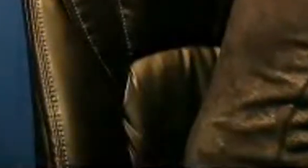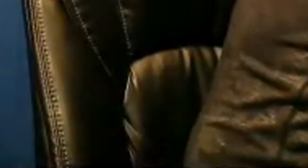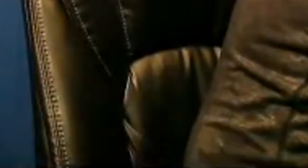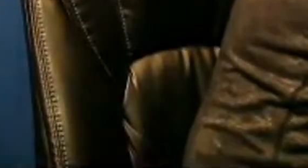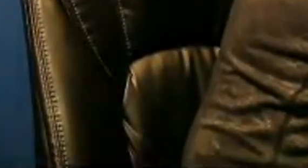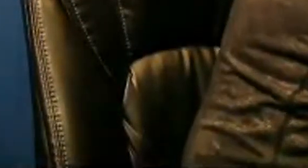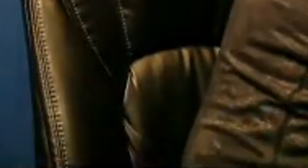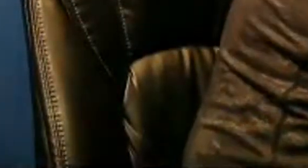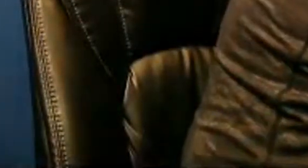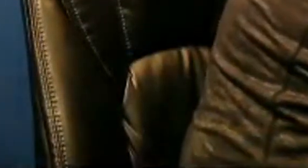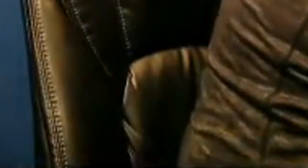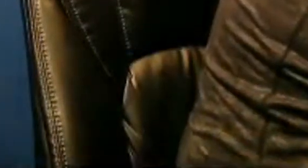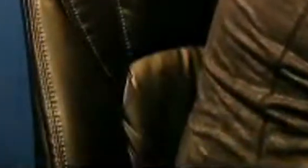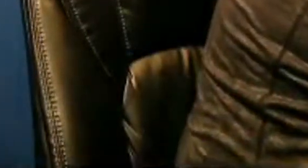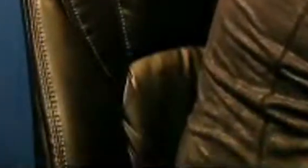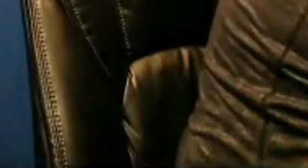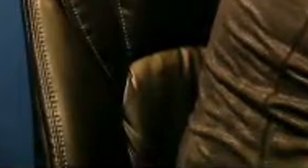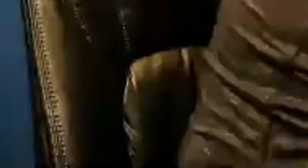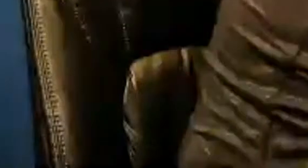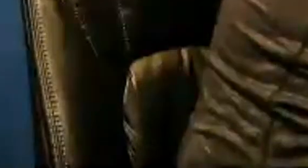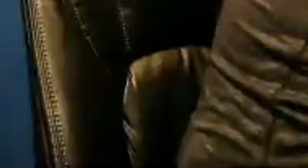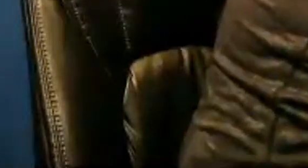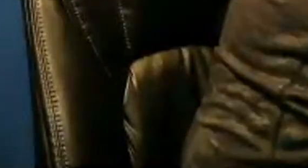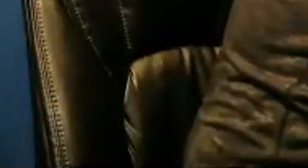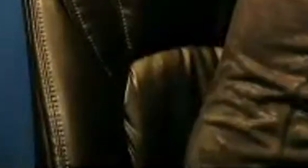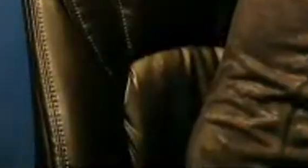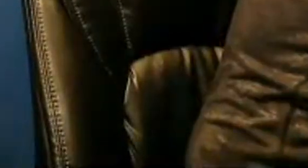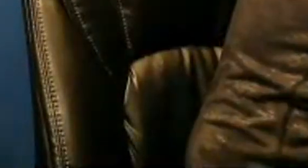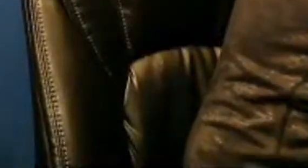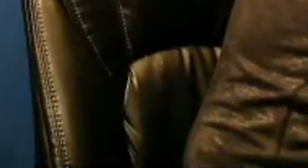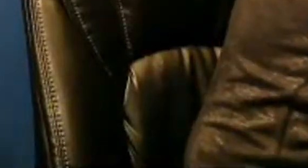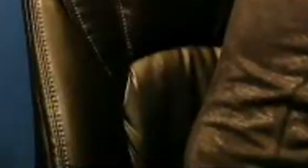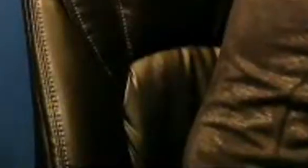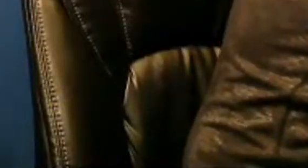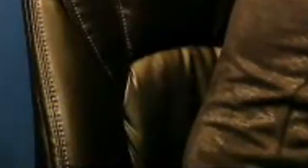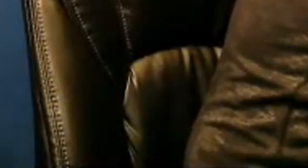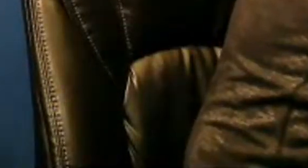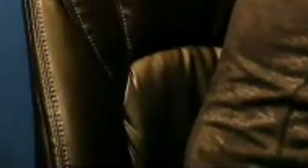It's not going to show me. It's not showing me that window.